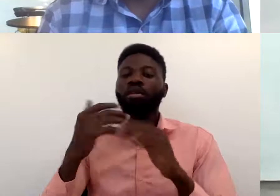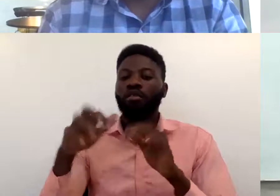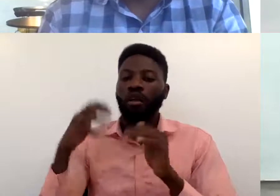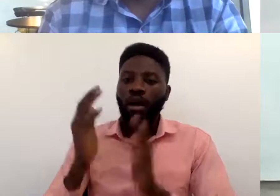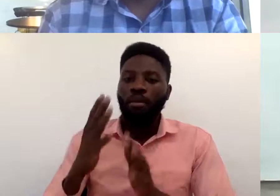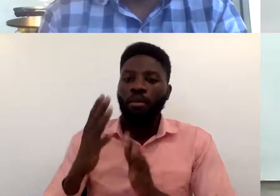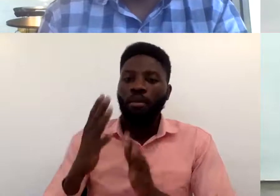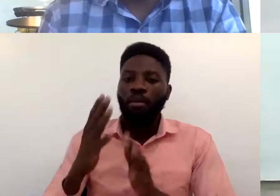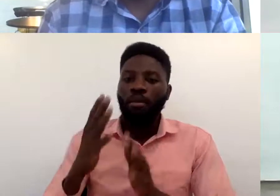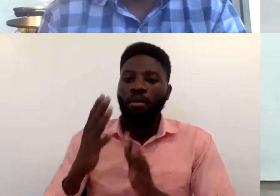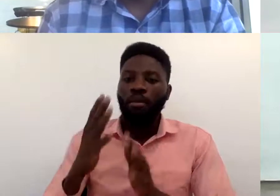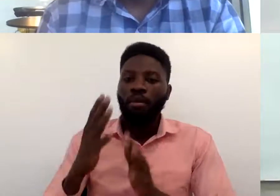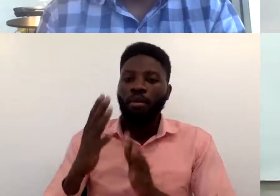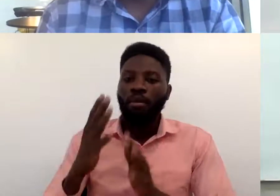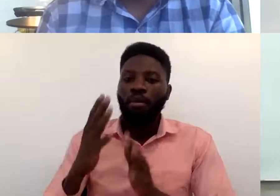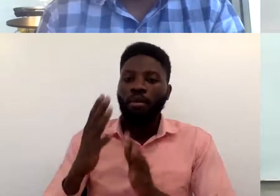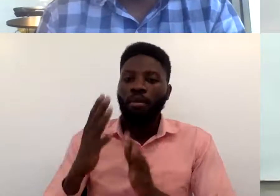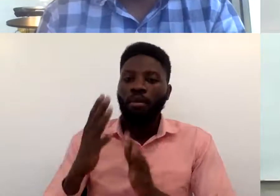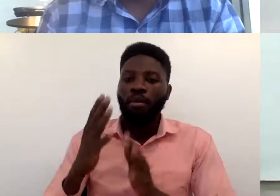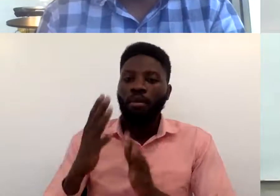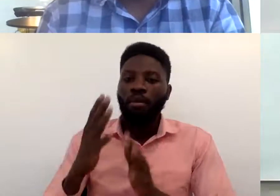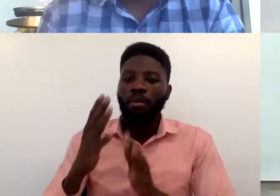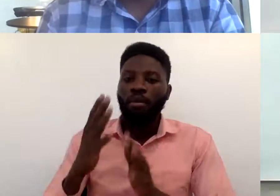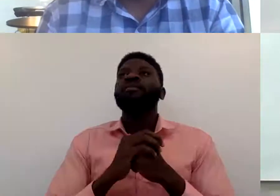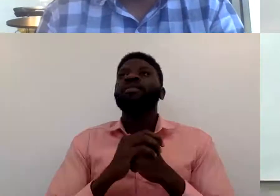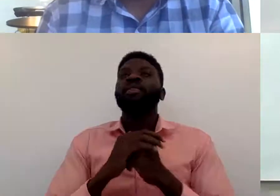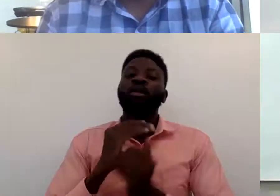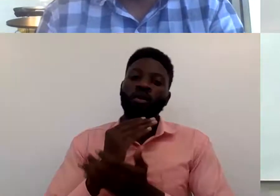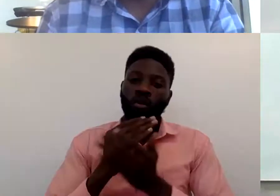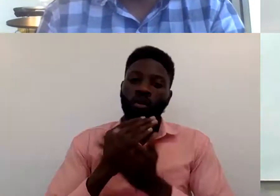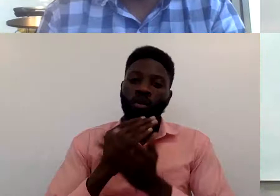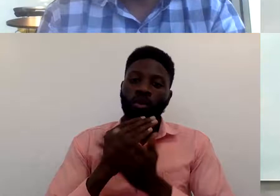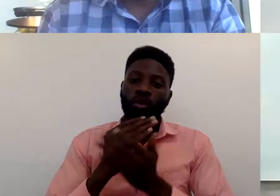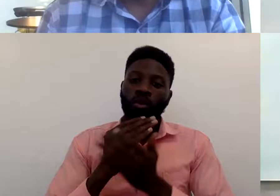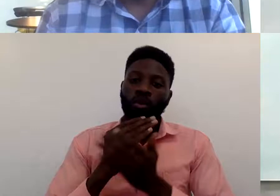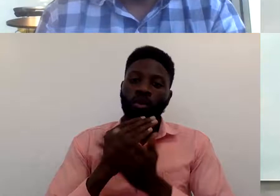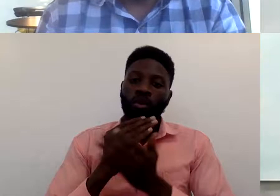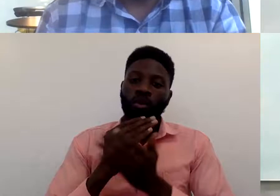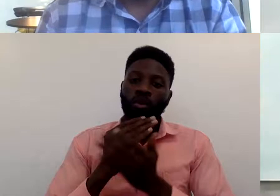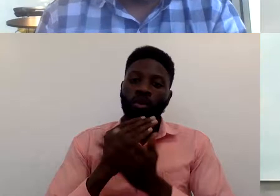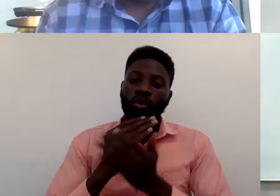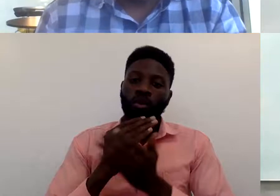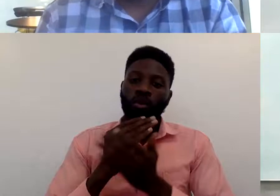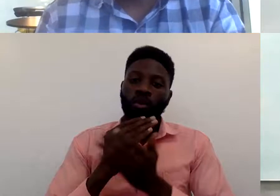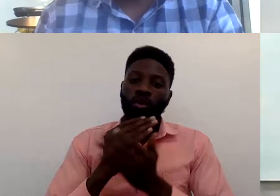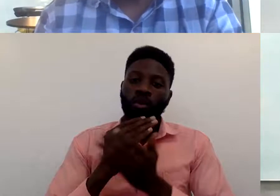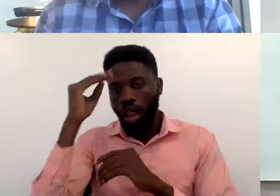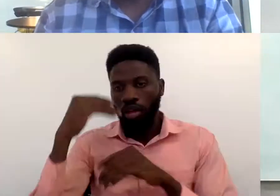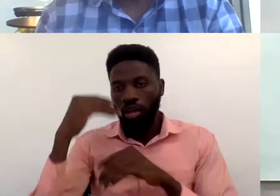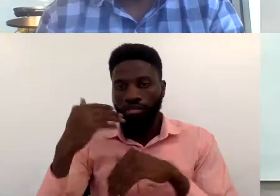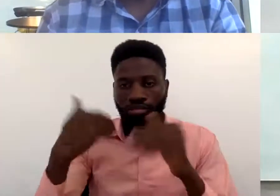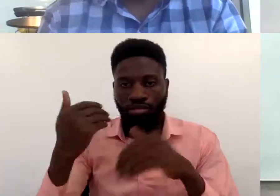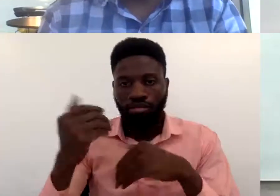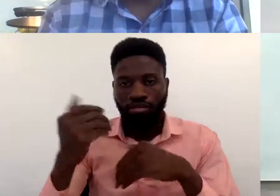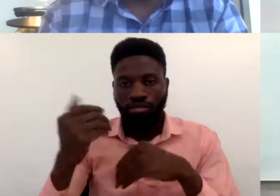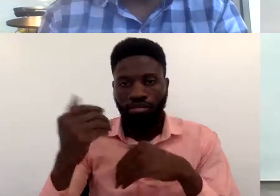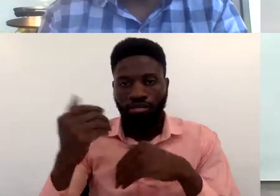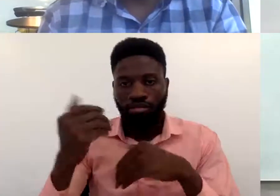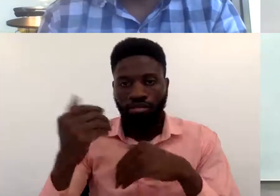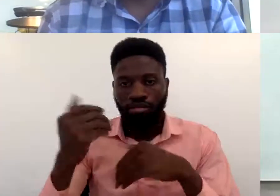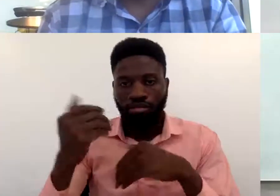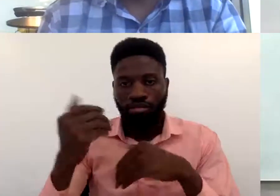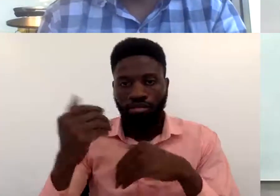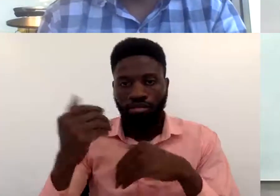was, and what skills they needed to adopt along the way. And other than job shadowing, is also